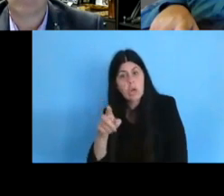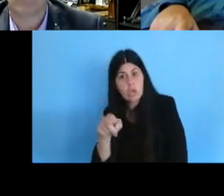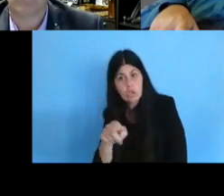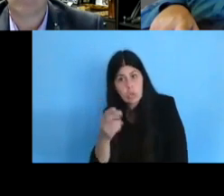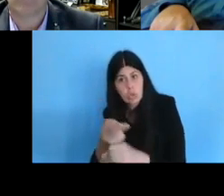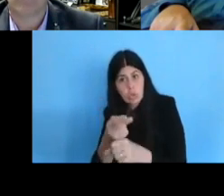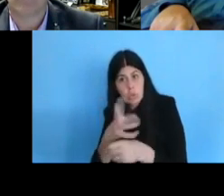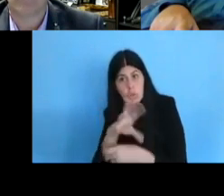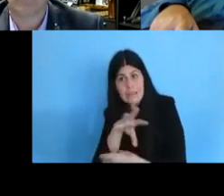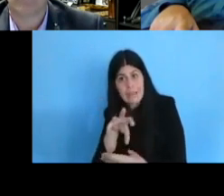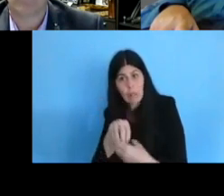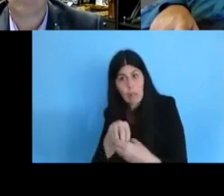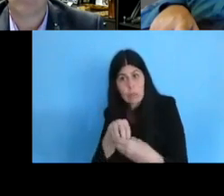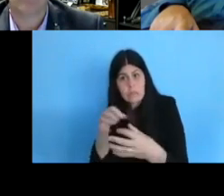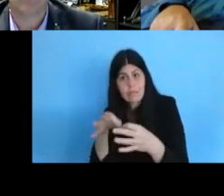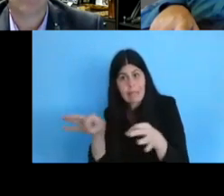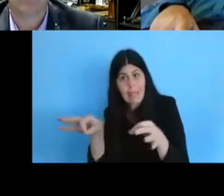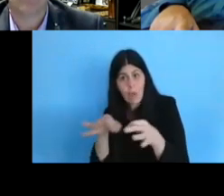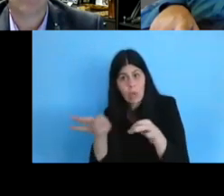a published